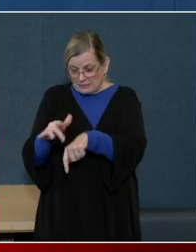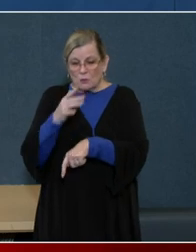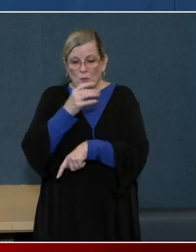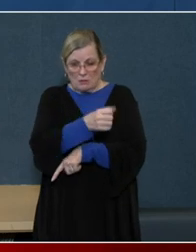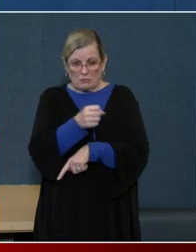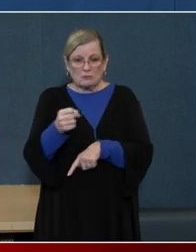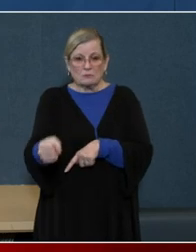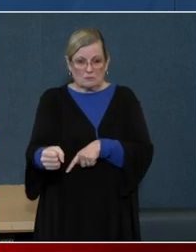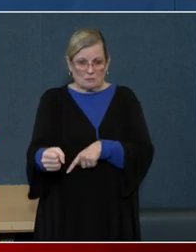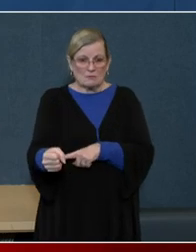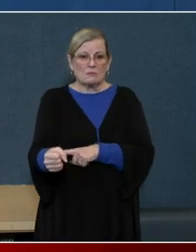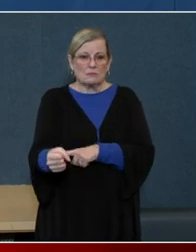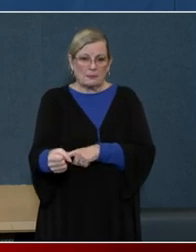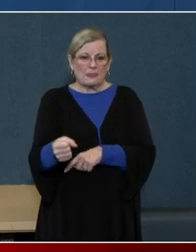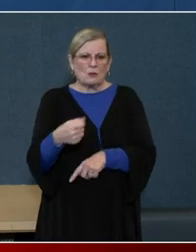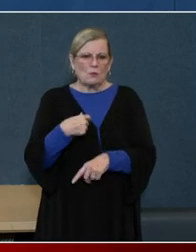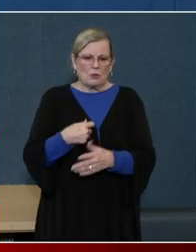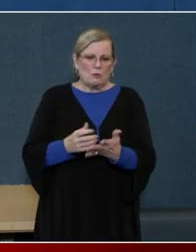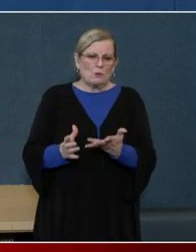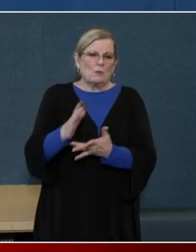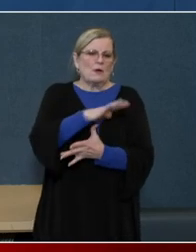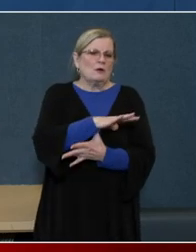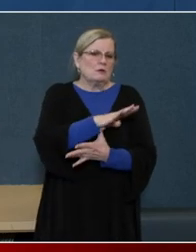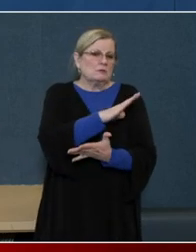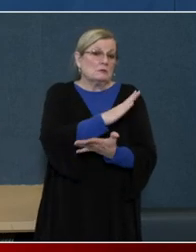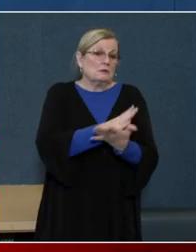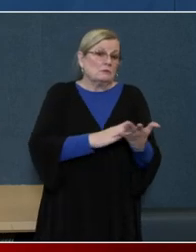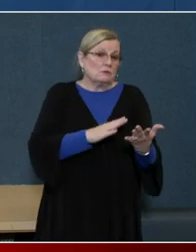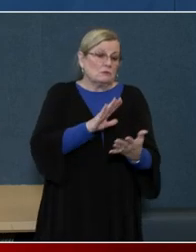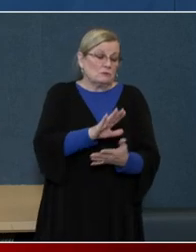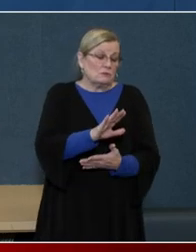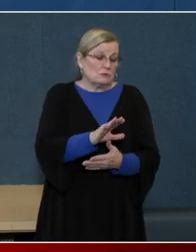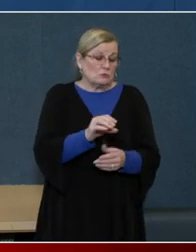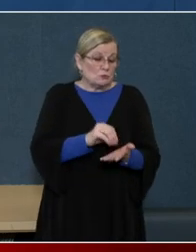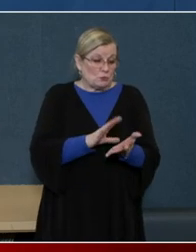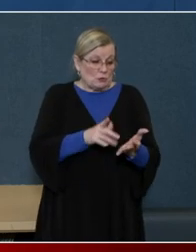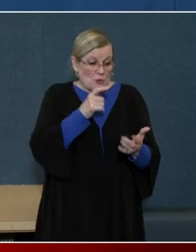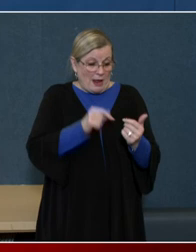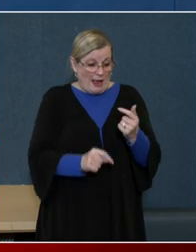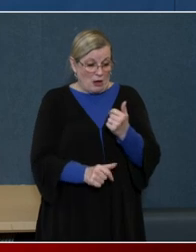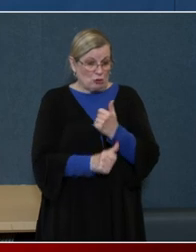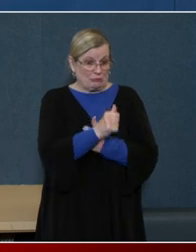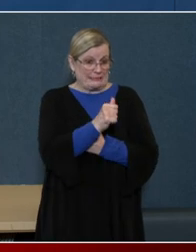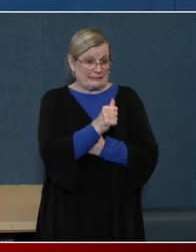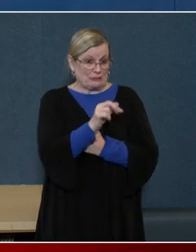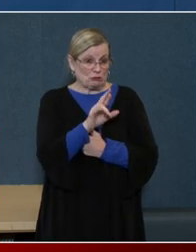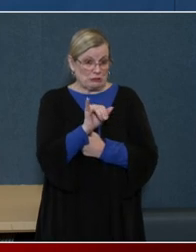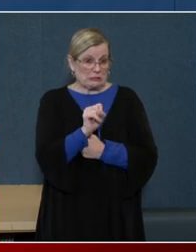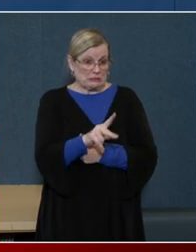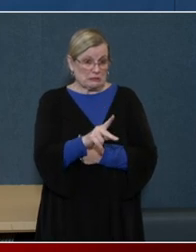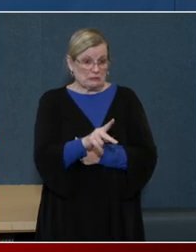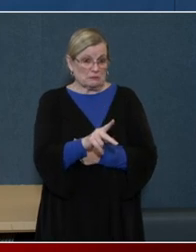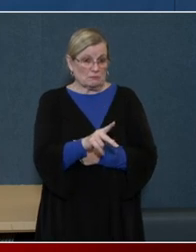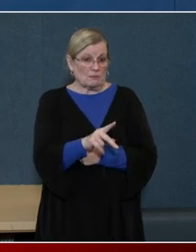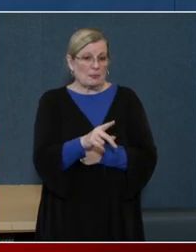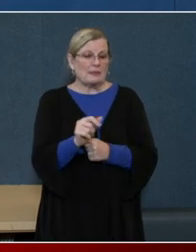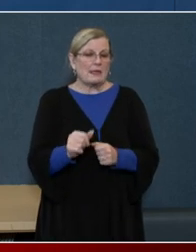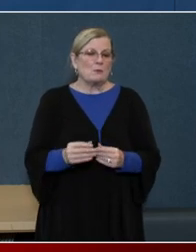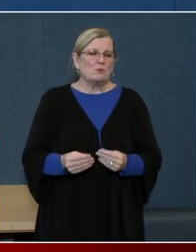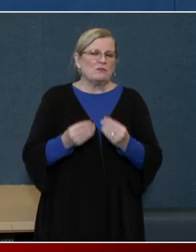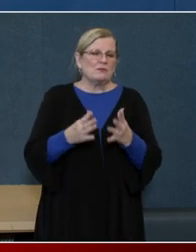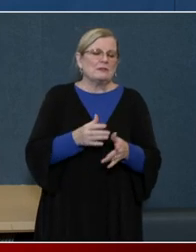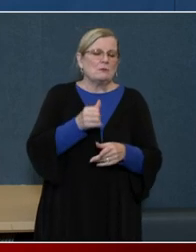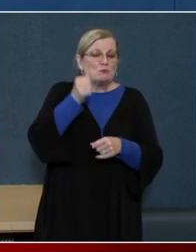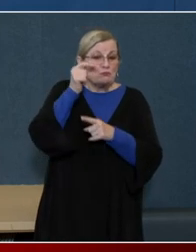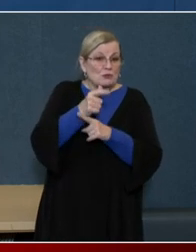students enroll. We will also be able to provide a sibling preference for those students who have